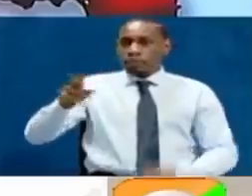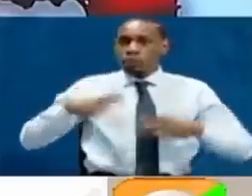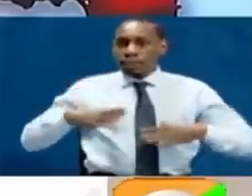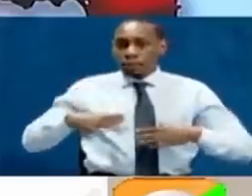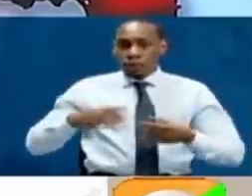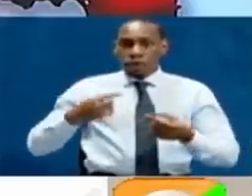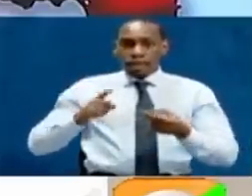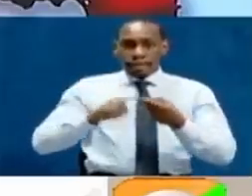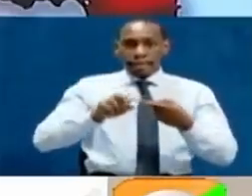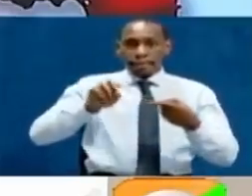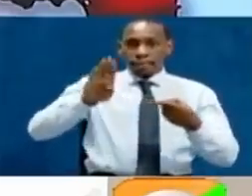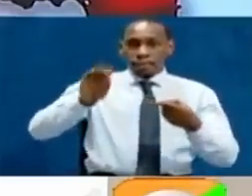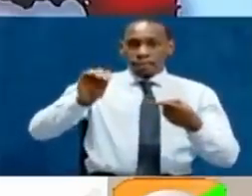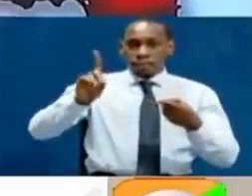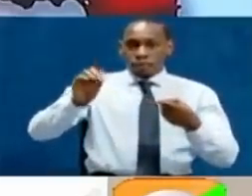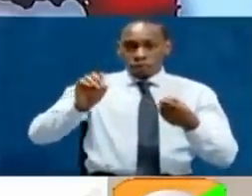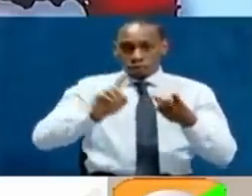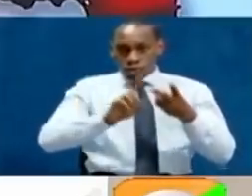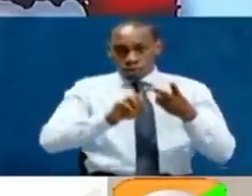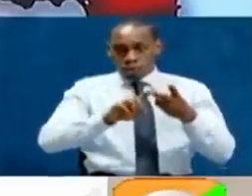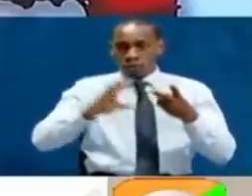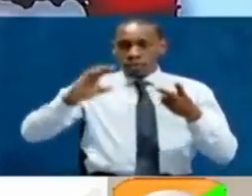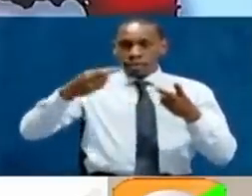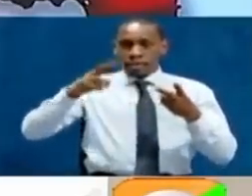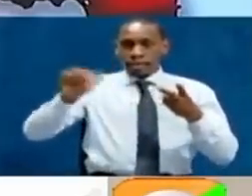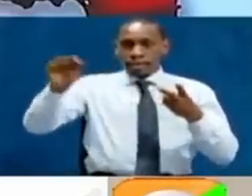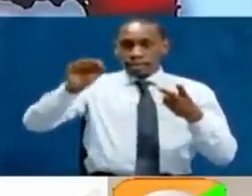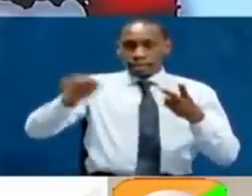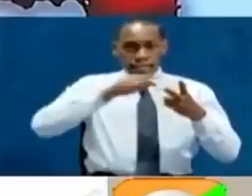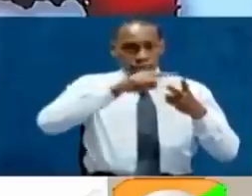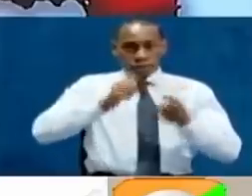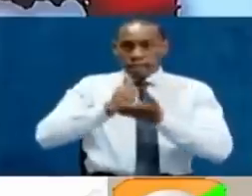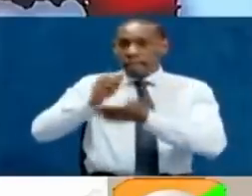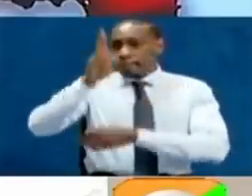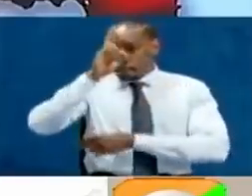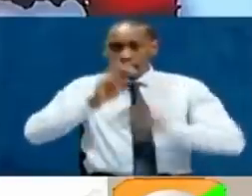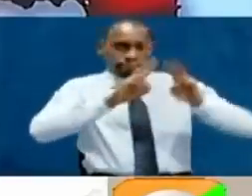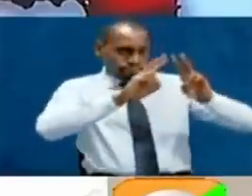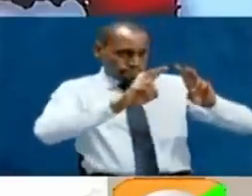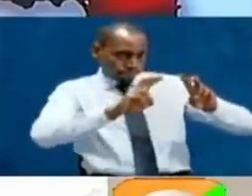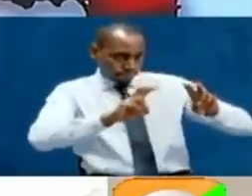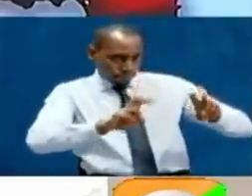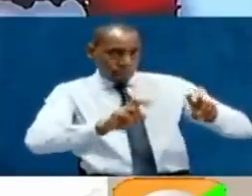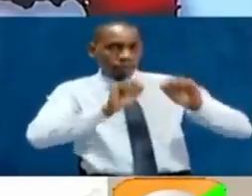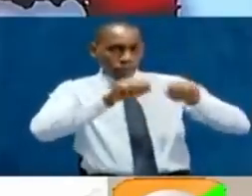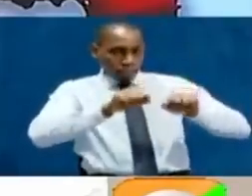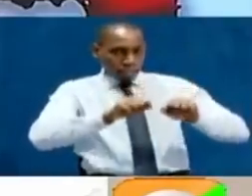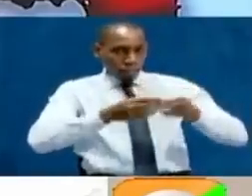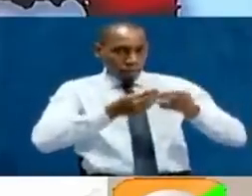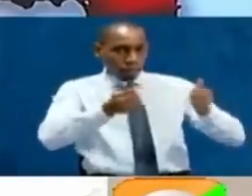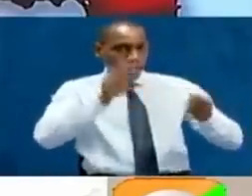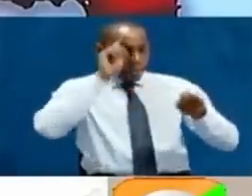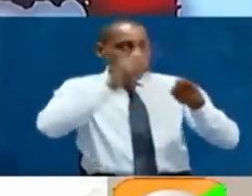been identified as Robert Bodo Ouko and Chris Obure, are helping police with investigations to unravel